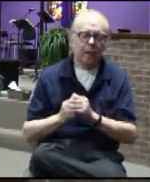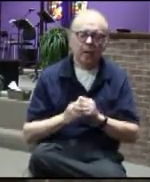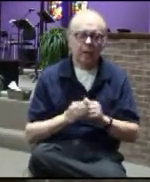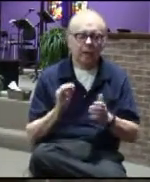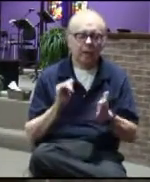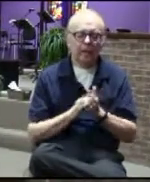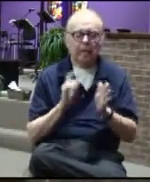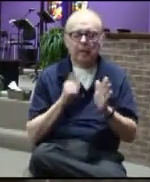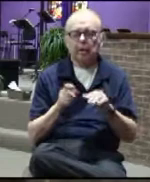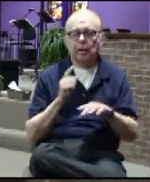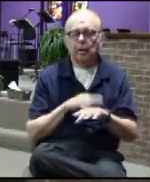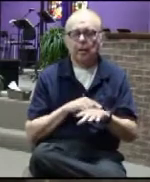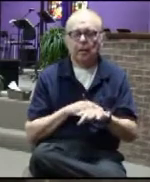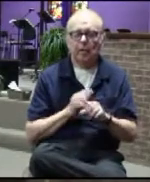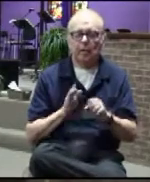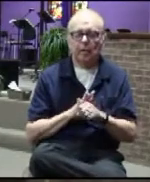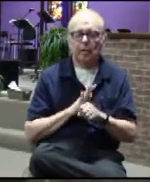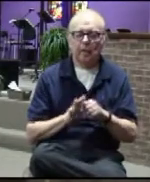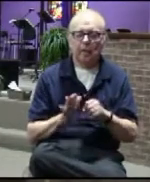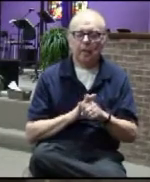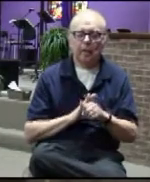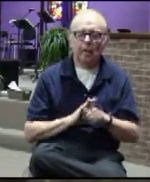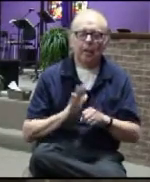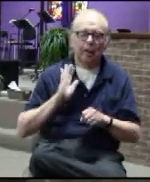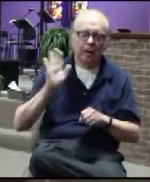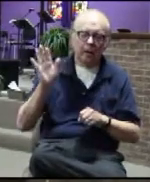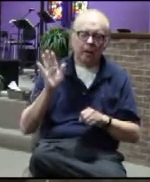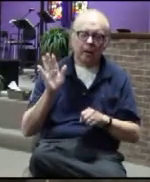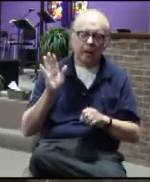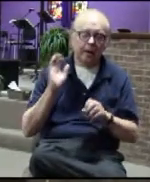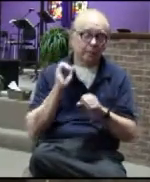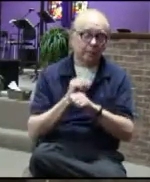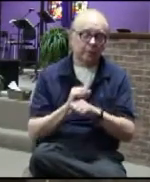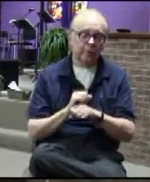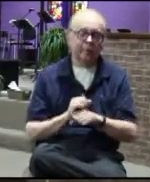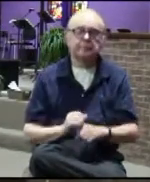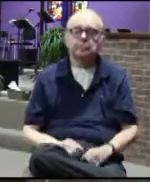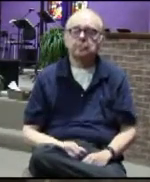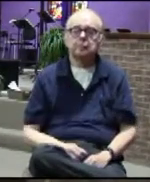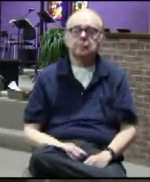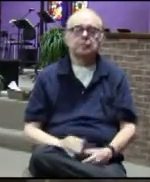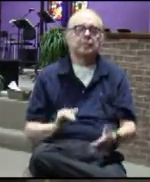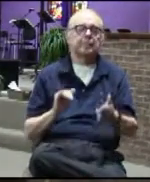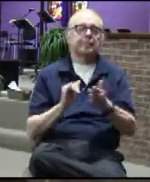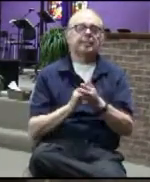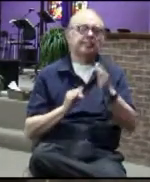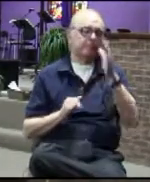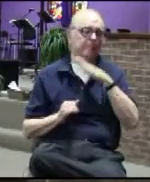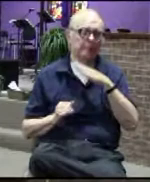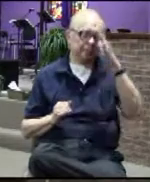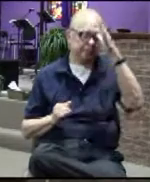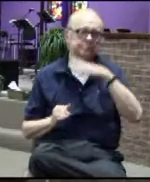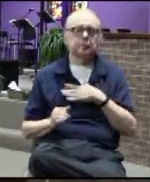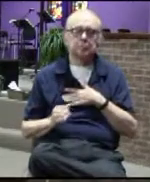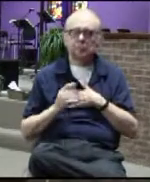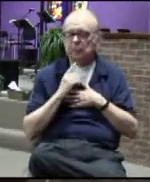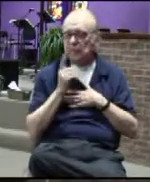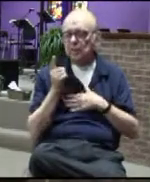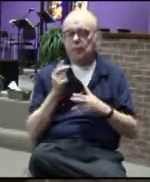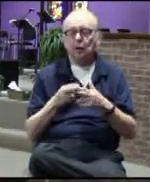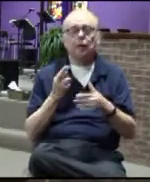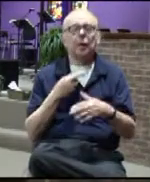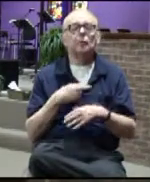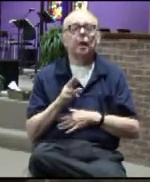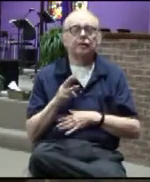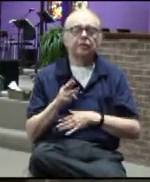that moment of time to fulfill his work that ladies and gentlemen is righteousness